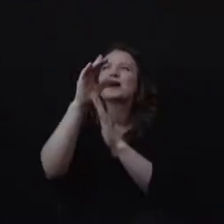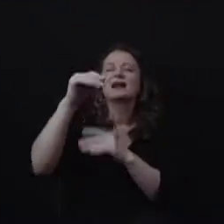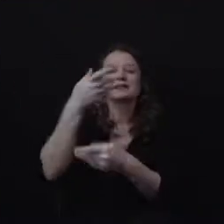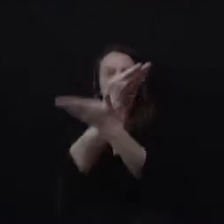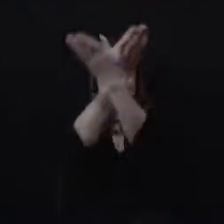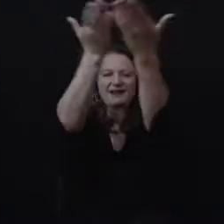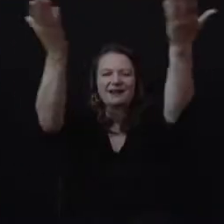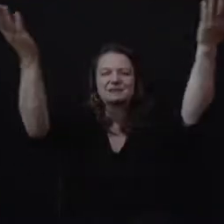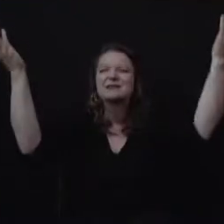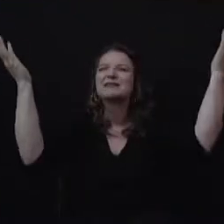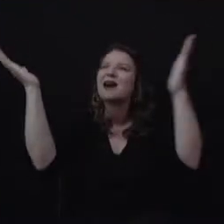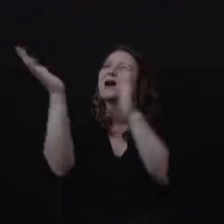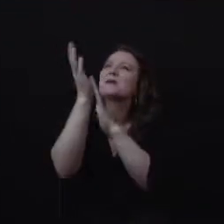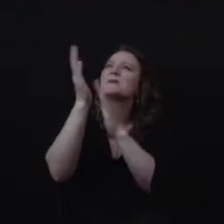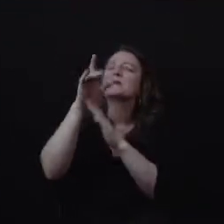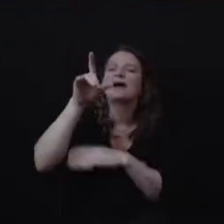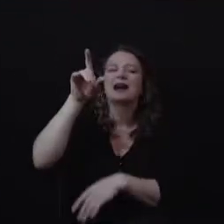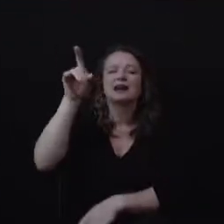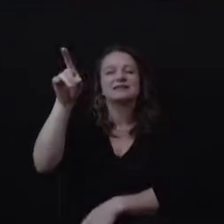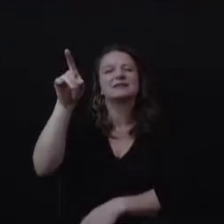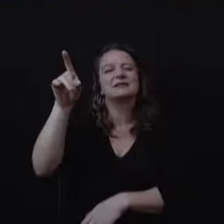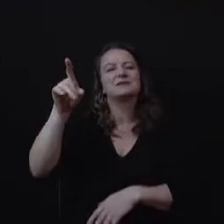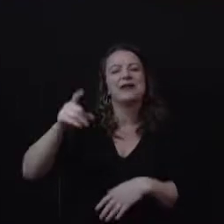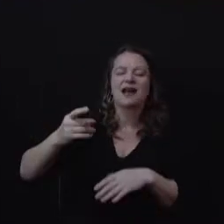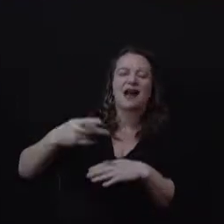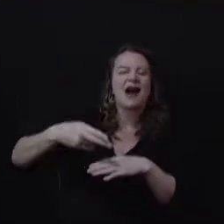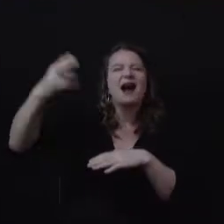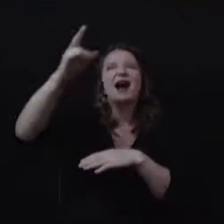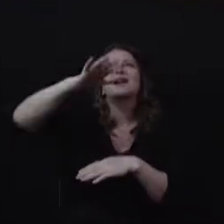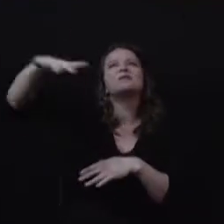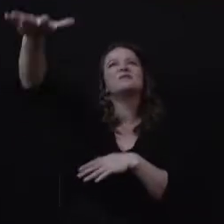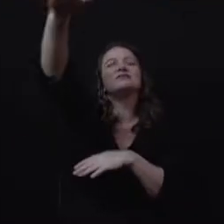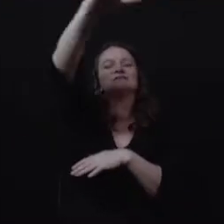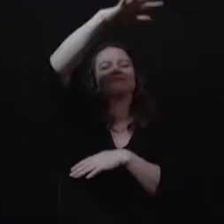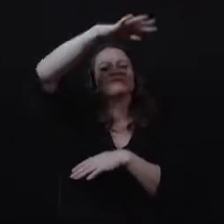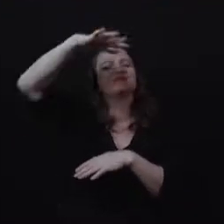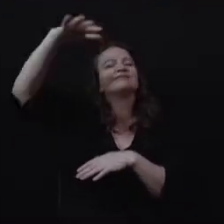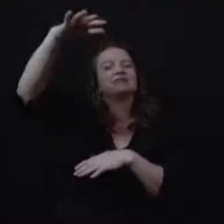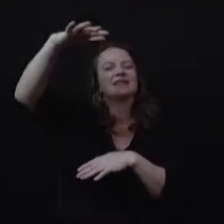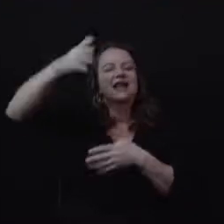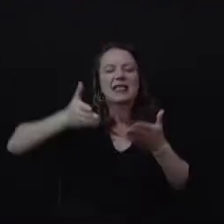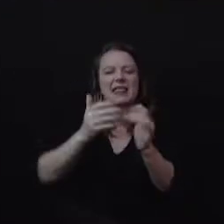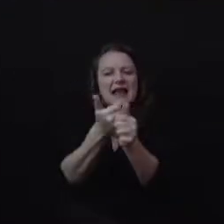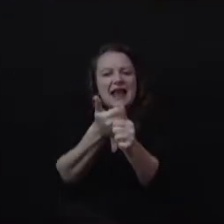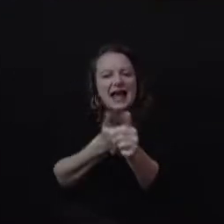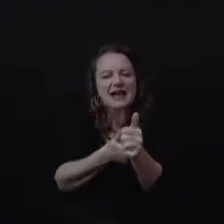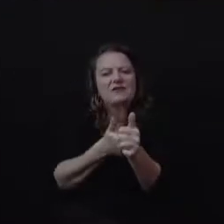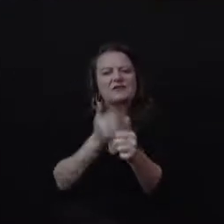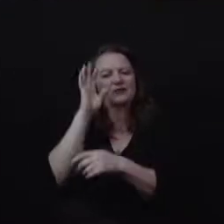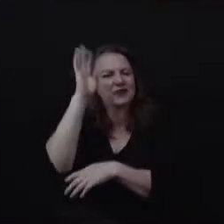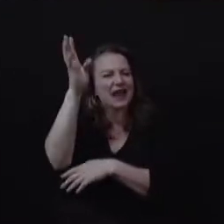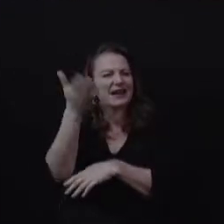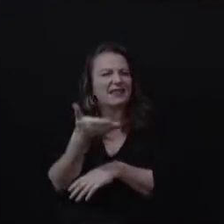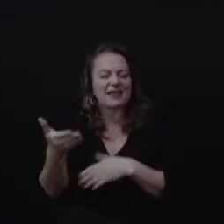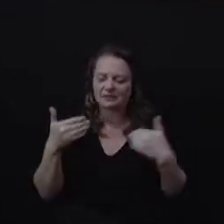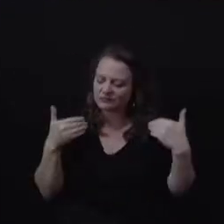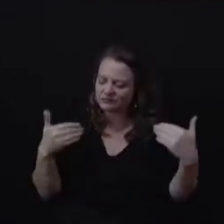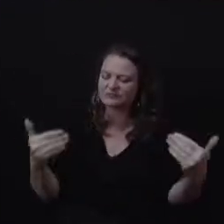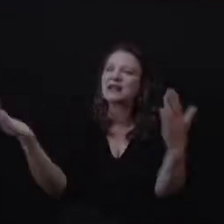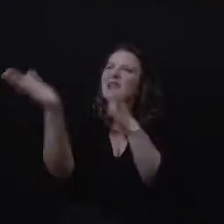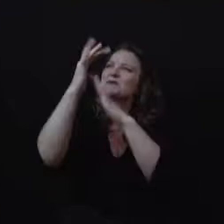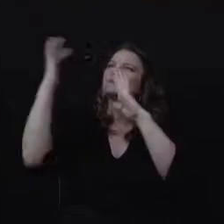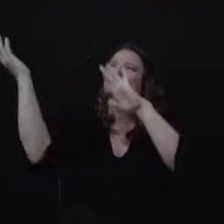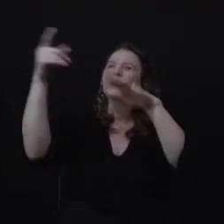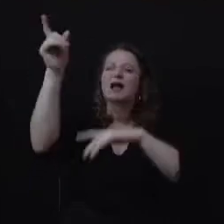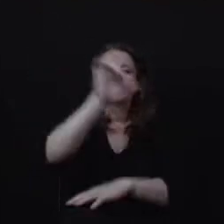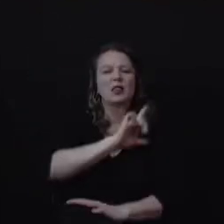above. Praise Him, vapors high above the clouds. Let every created thing give praise to the Lord,